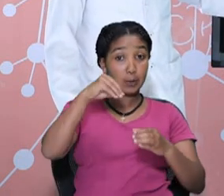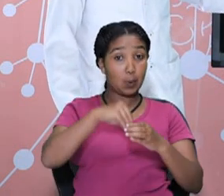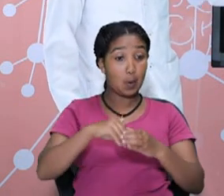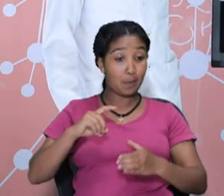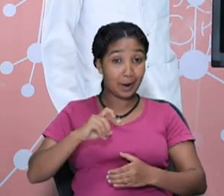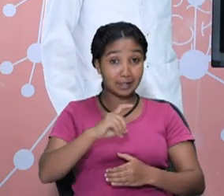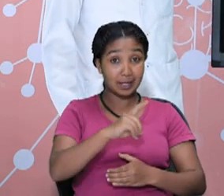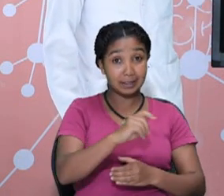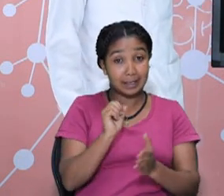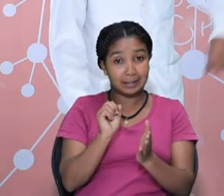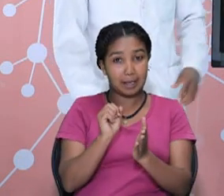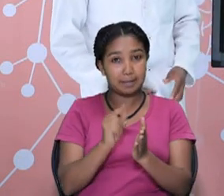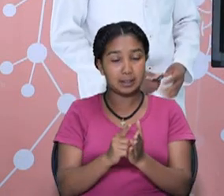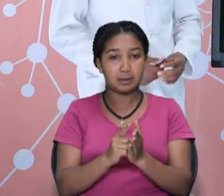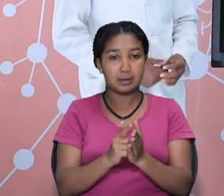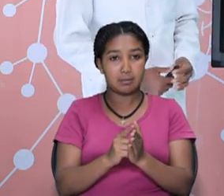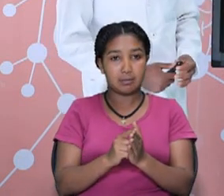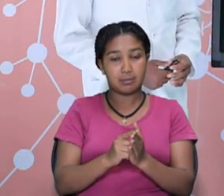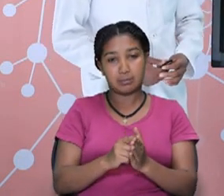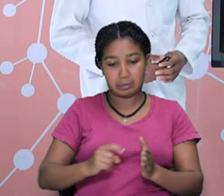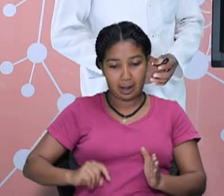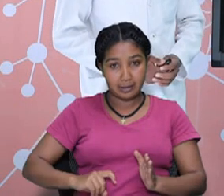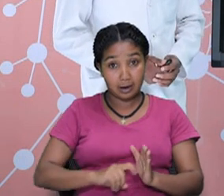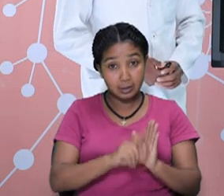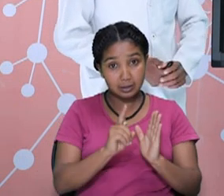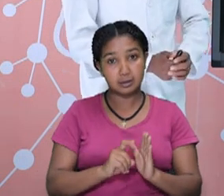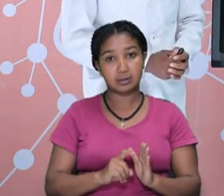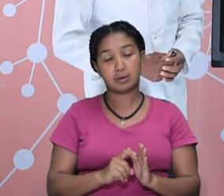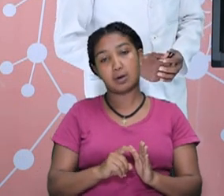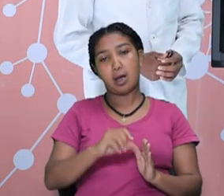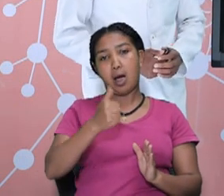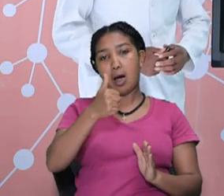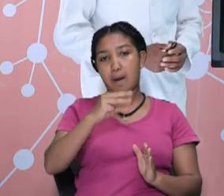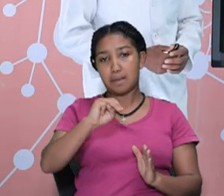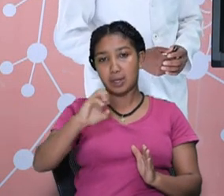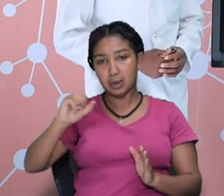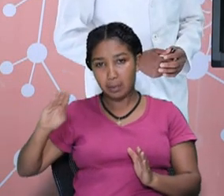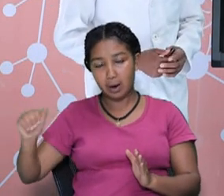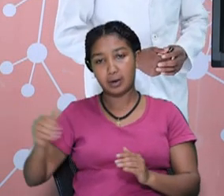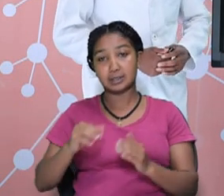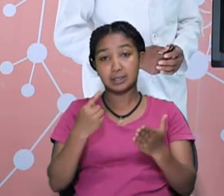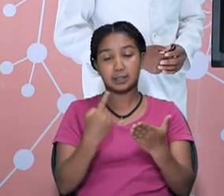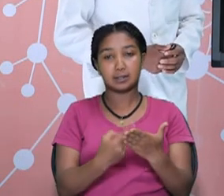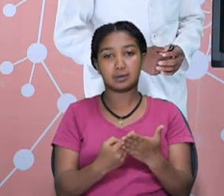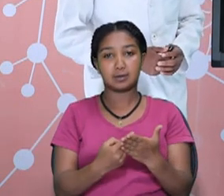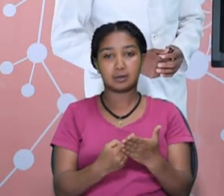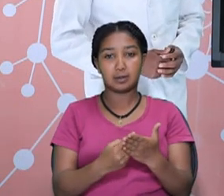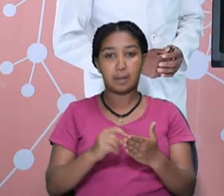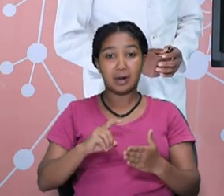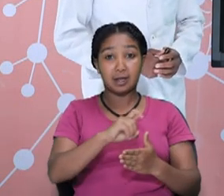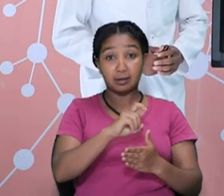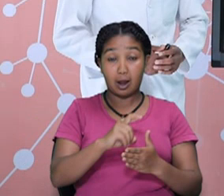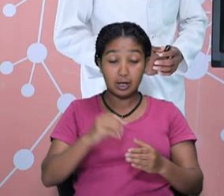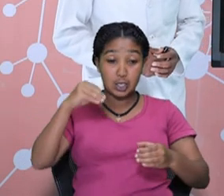Endoparasites, example, Ascaris, tapeworm, amoeba, and the hookworms. So these parasites